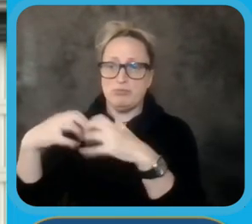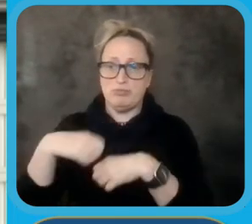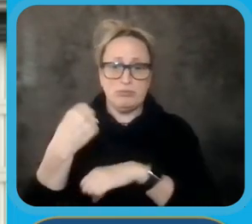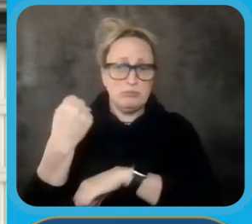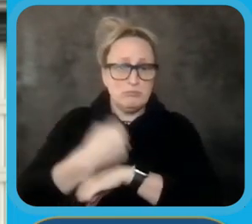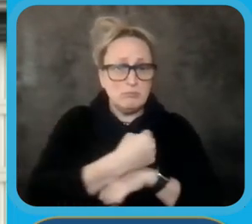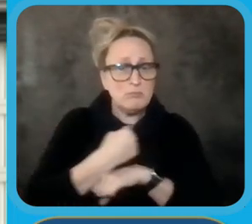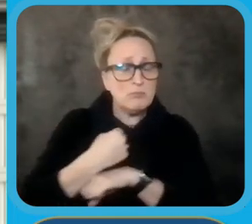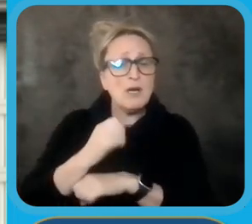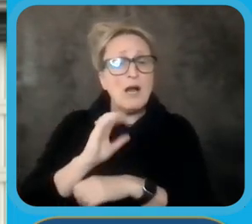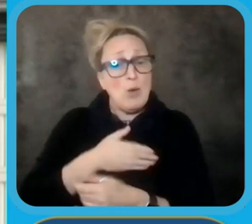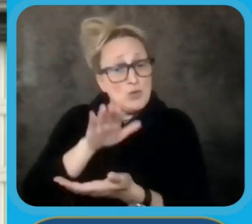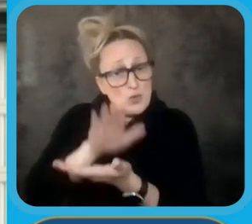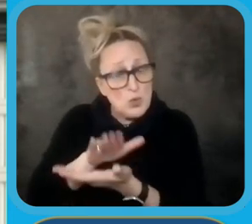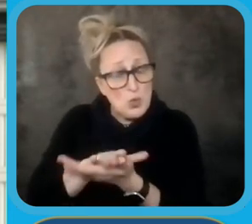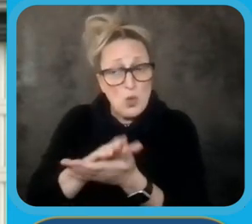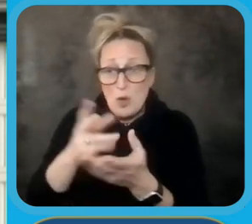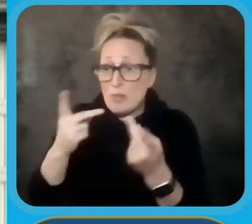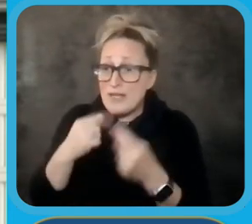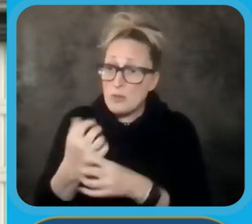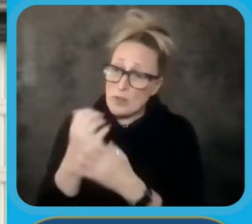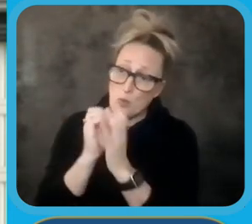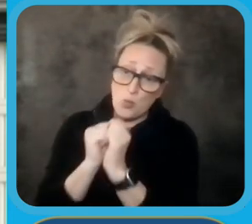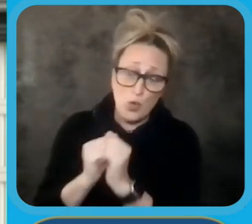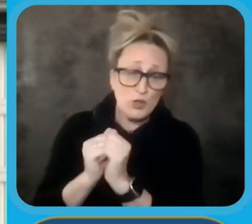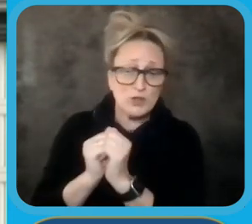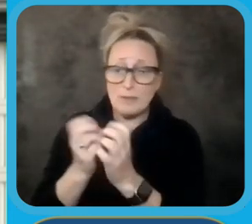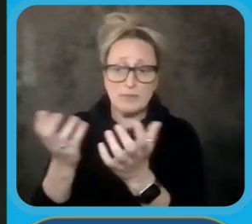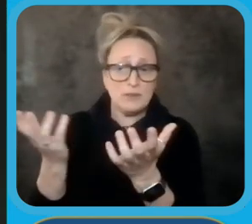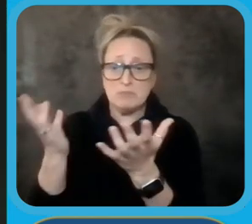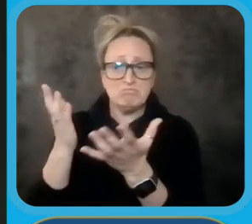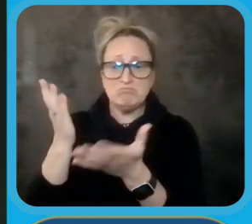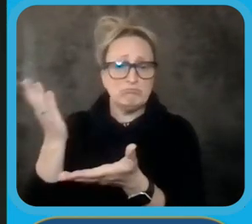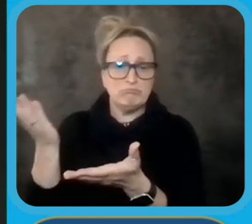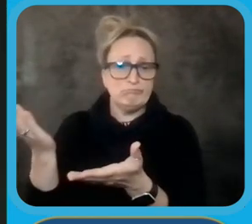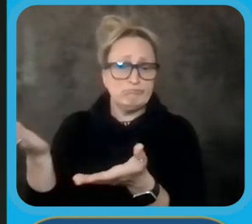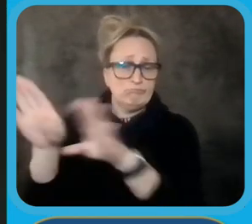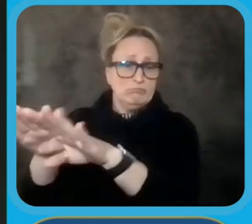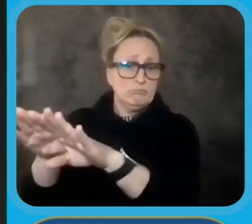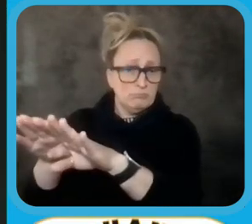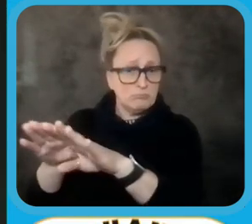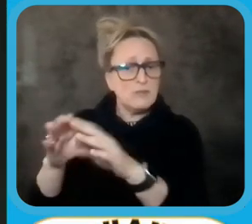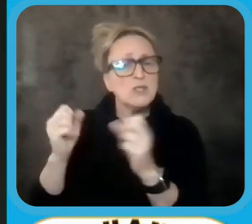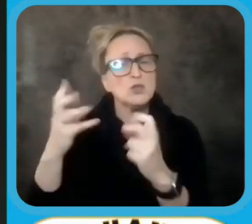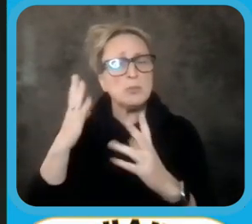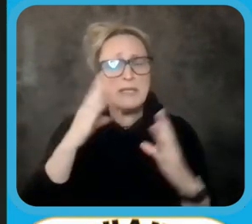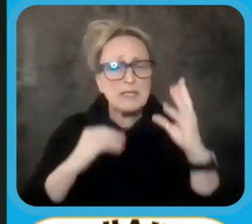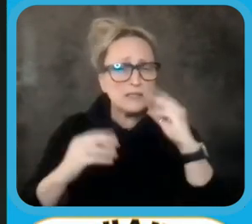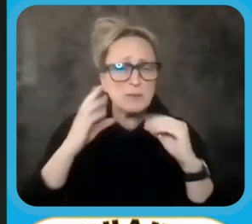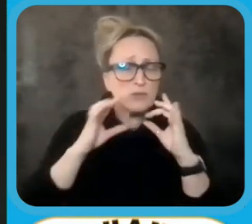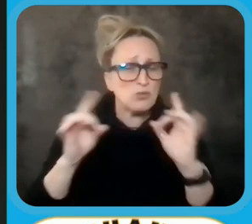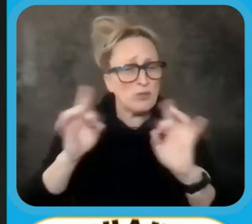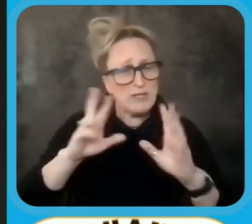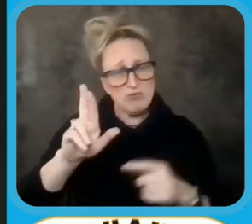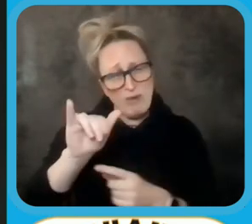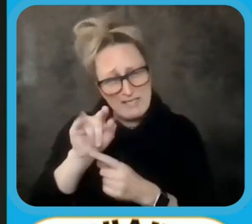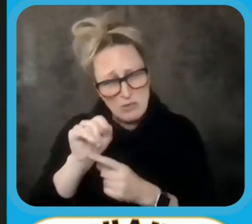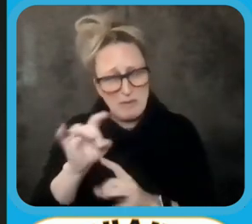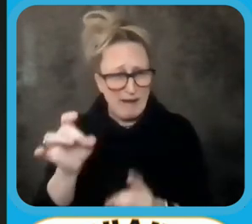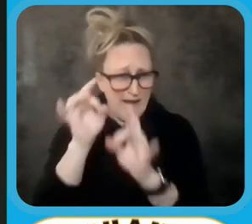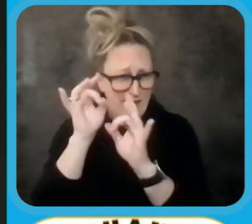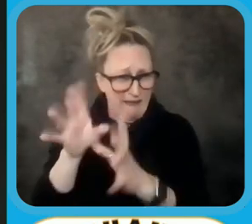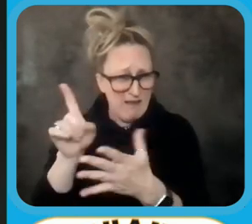doors of our schools and places of worship were shut. And far too many experienced brutal racism and